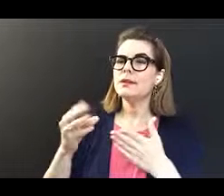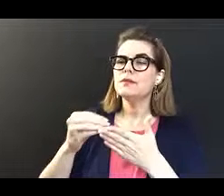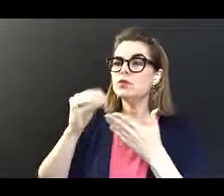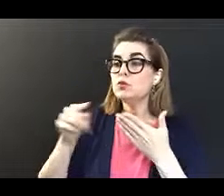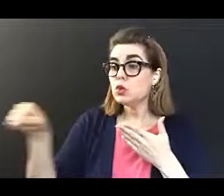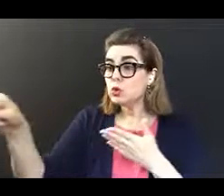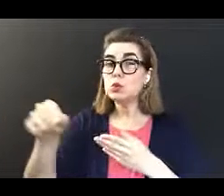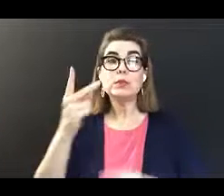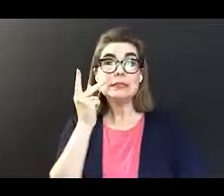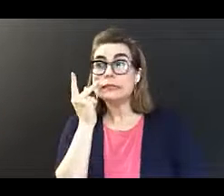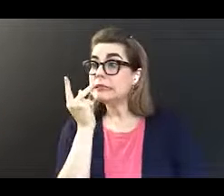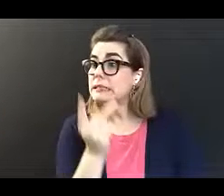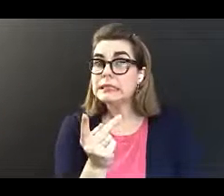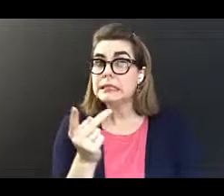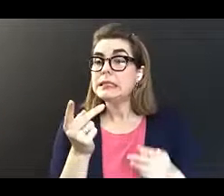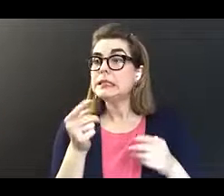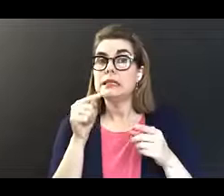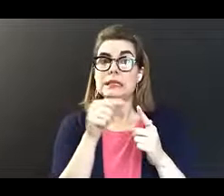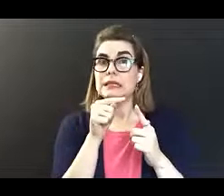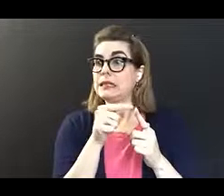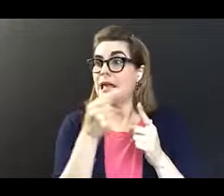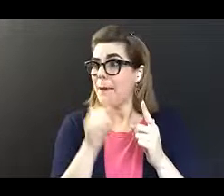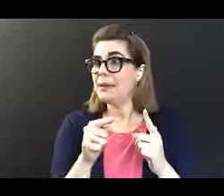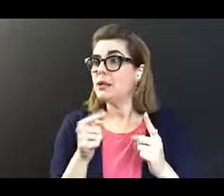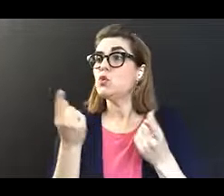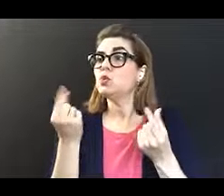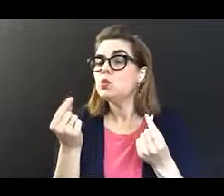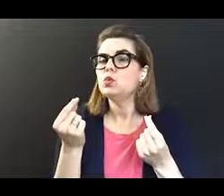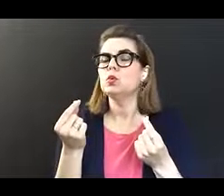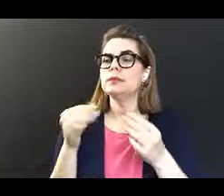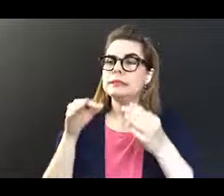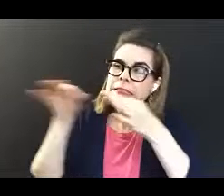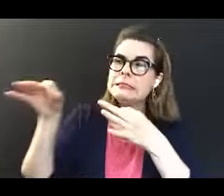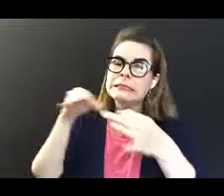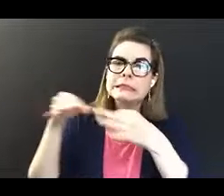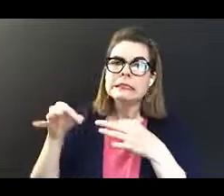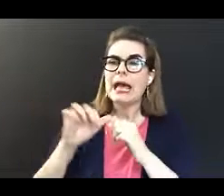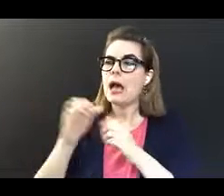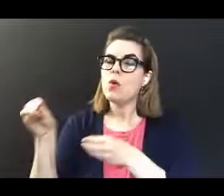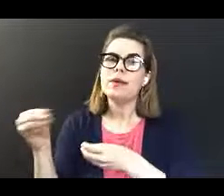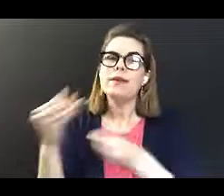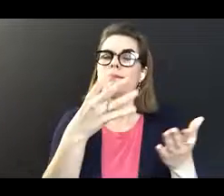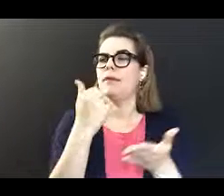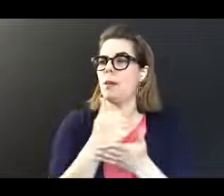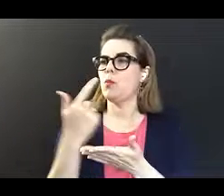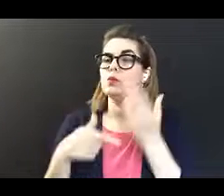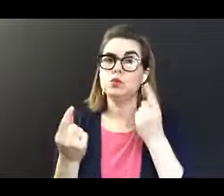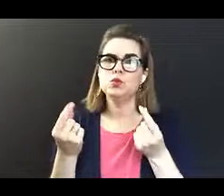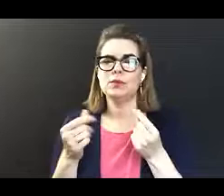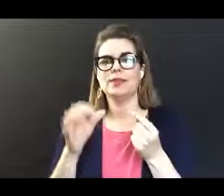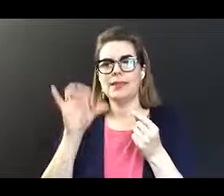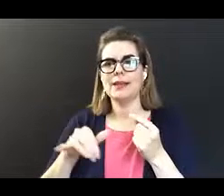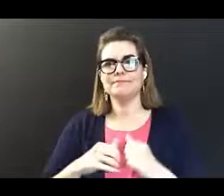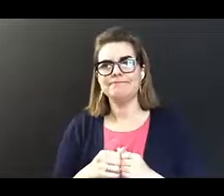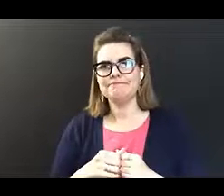be able to strategize and help and actually assist when somebody needs it the most. So this morning,